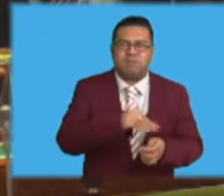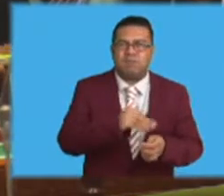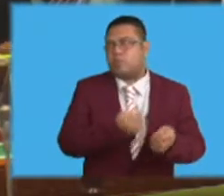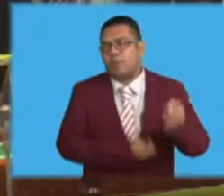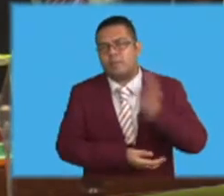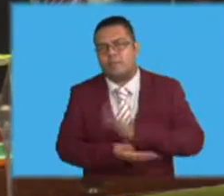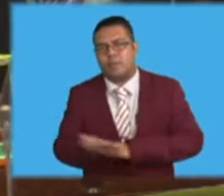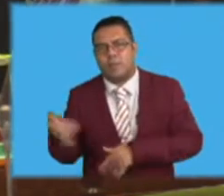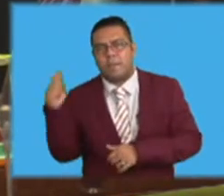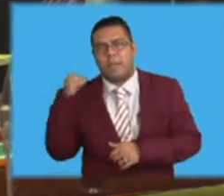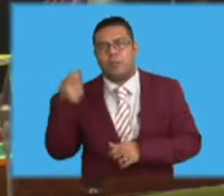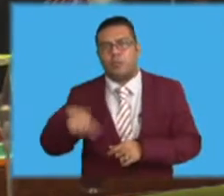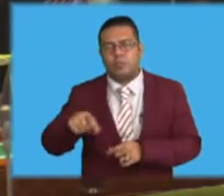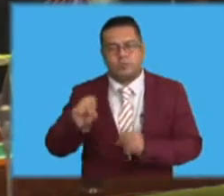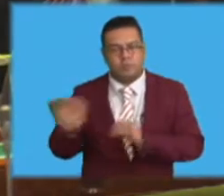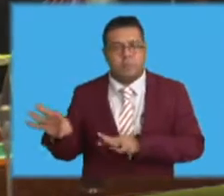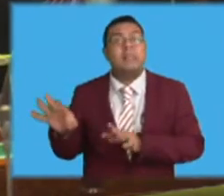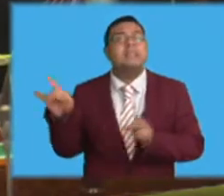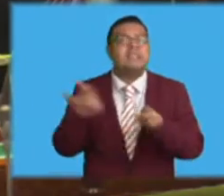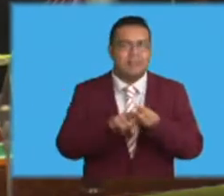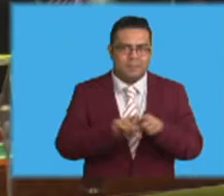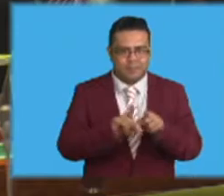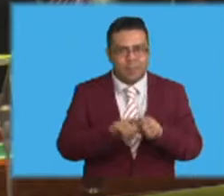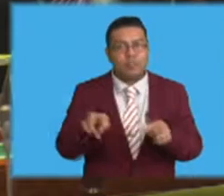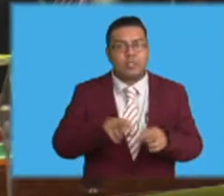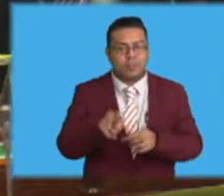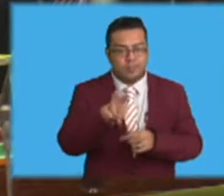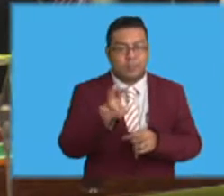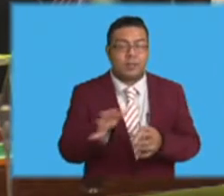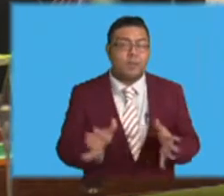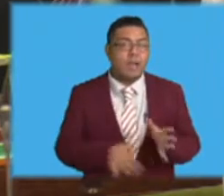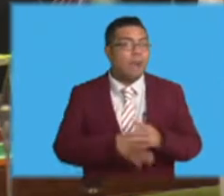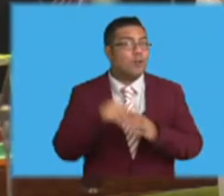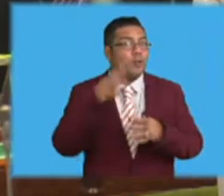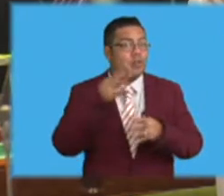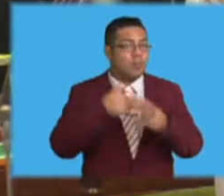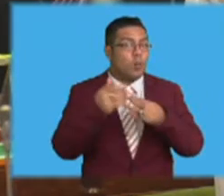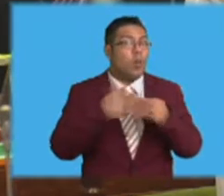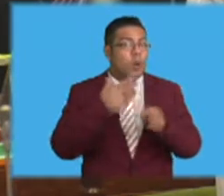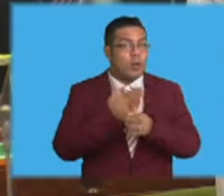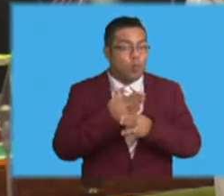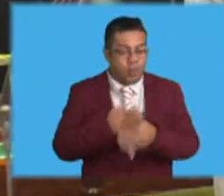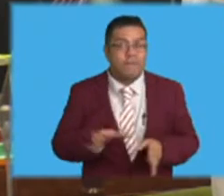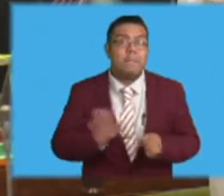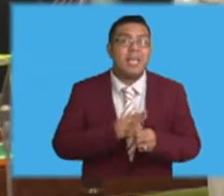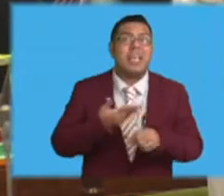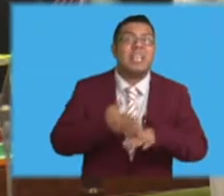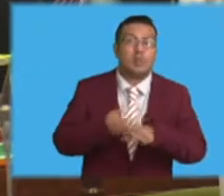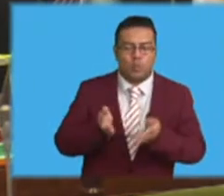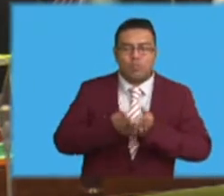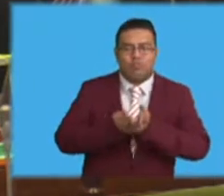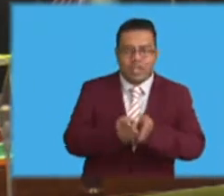of the Ministry of Infrastructure and Transport. In terms of the upgrade works, Madam Speaker, the engineers have built drains to properly